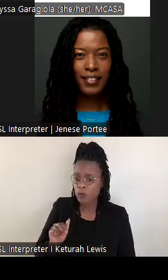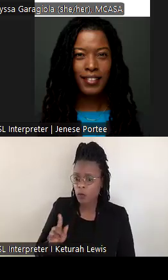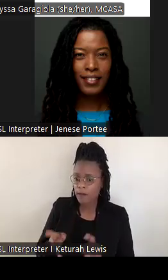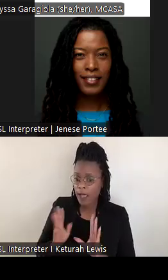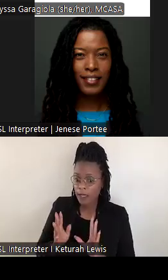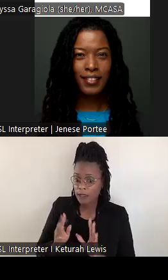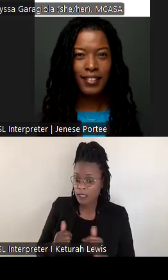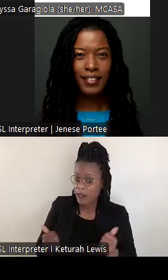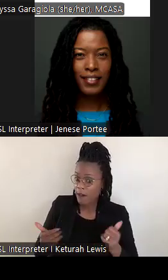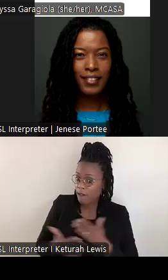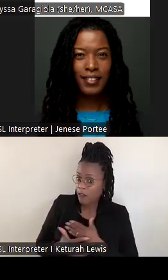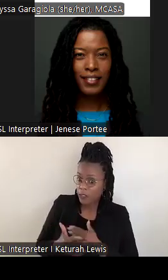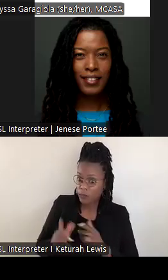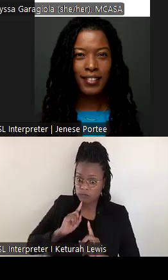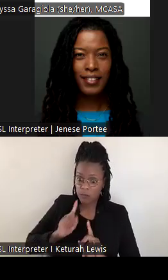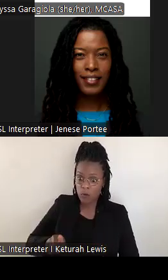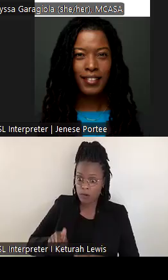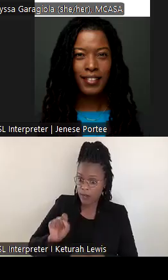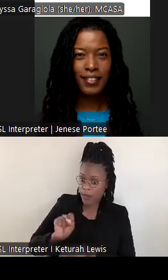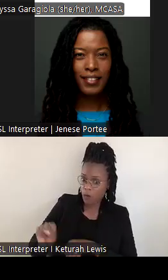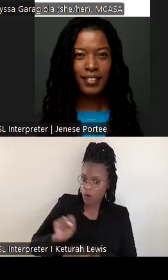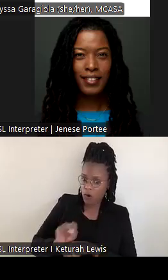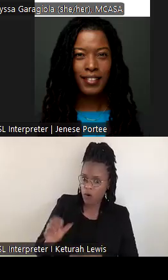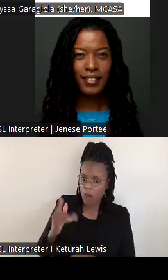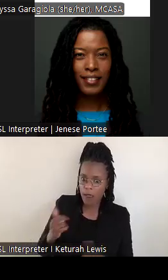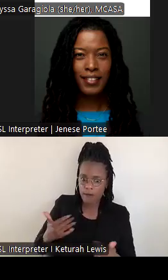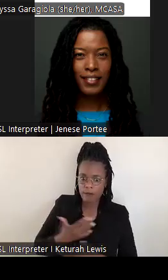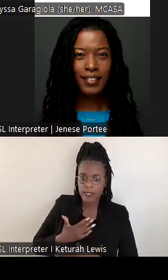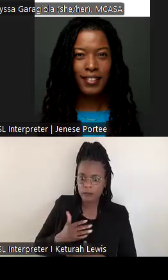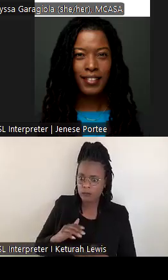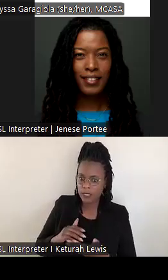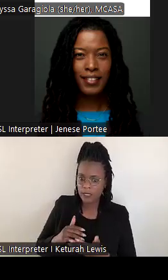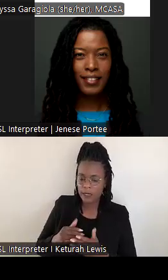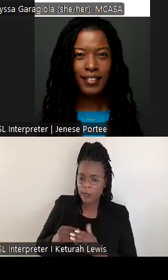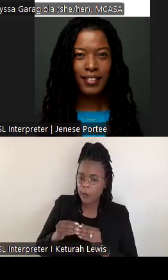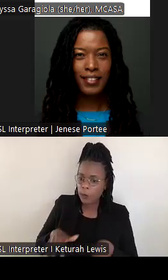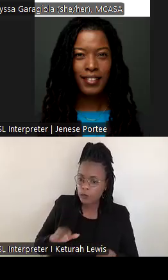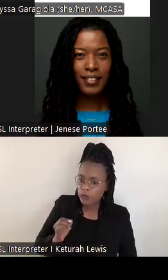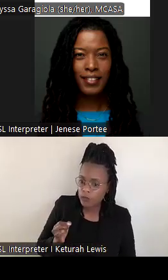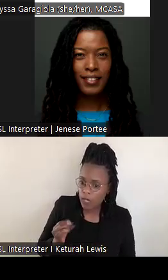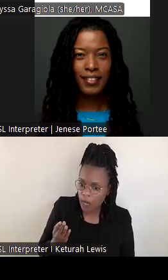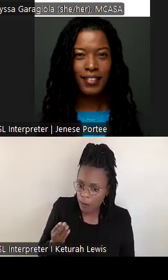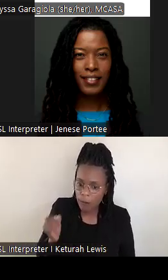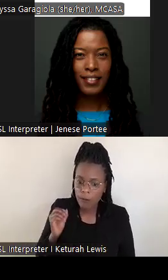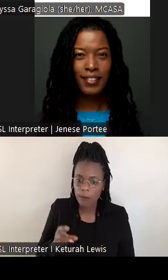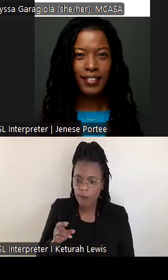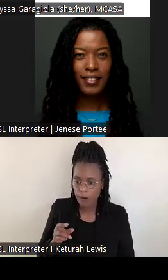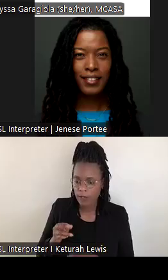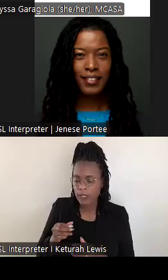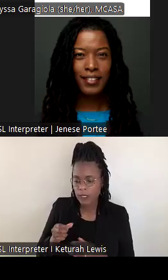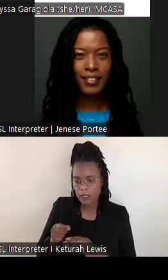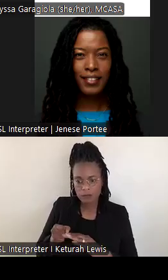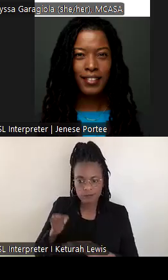due to fear of losing their job or deportation. Not being able to afford legal fees,